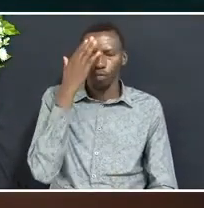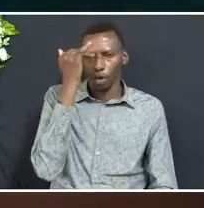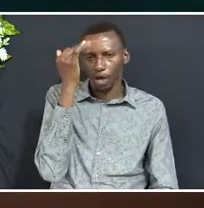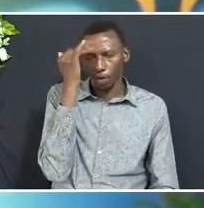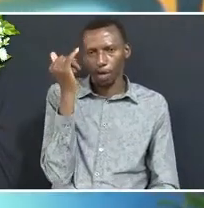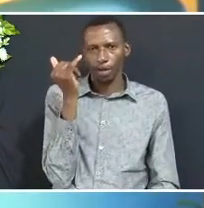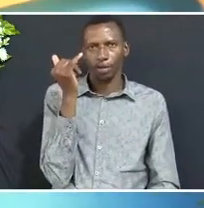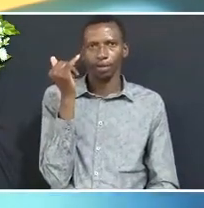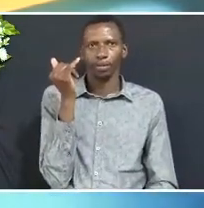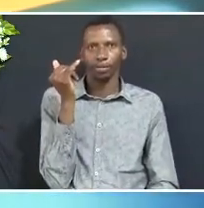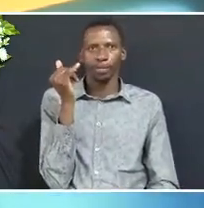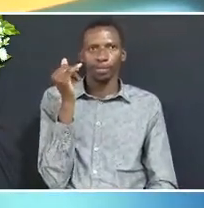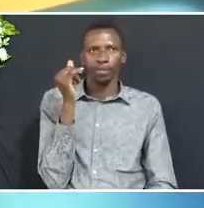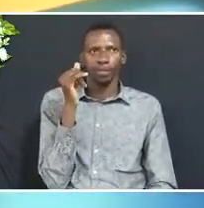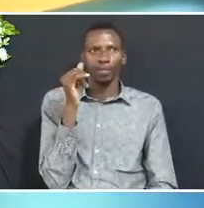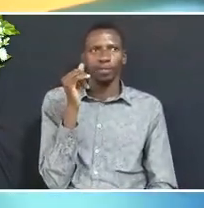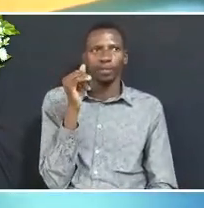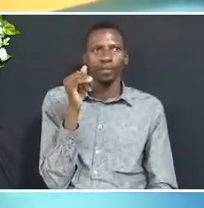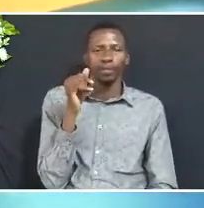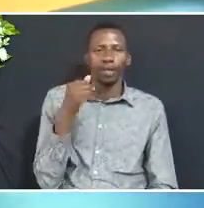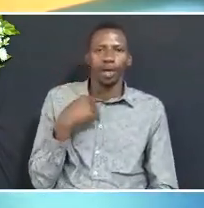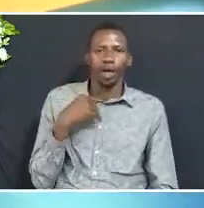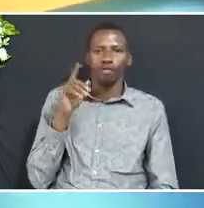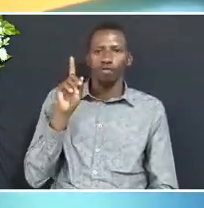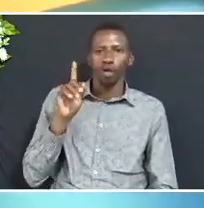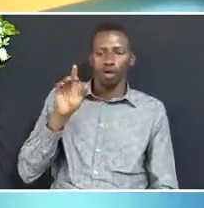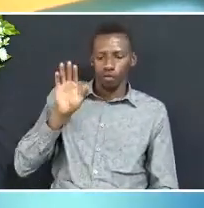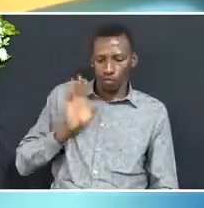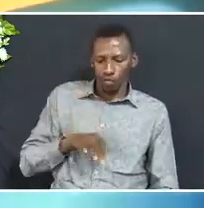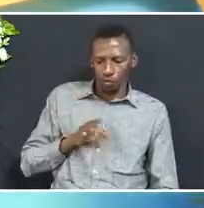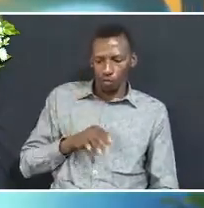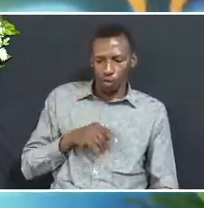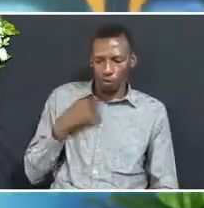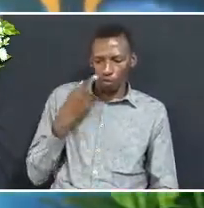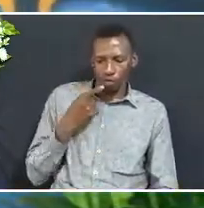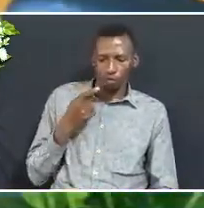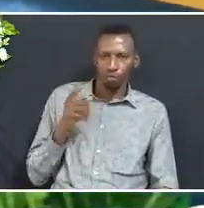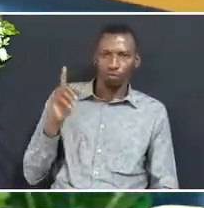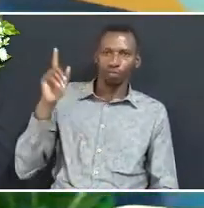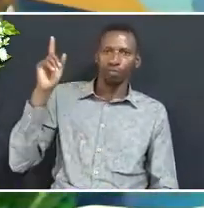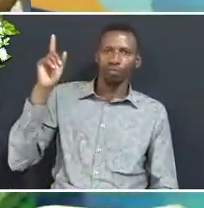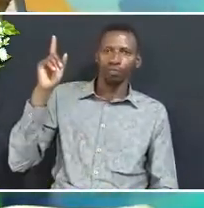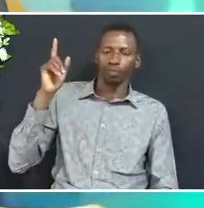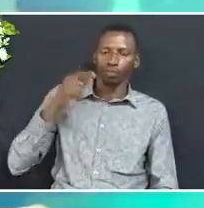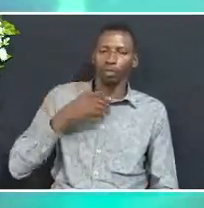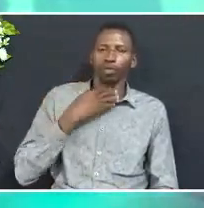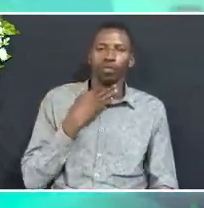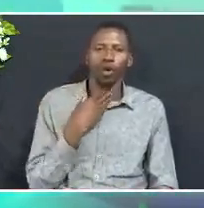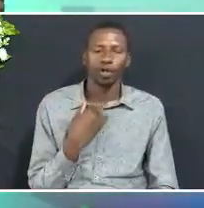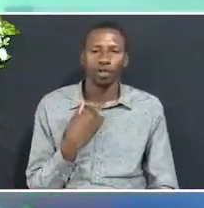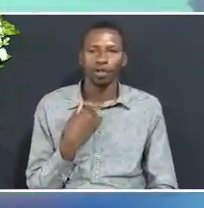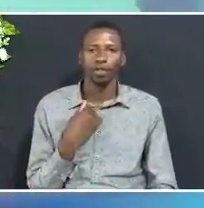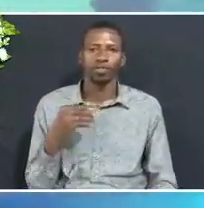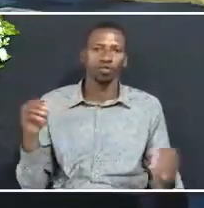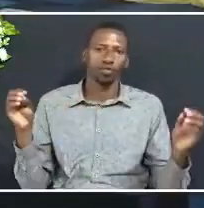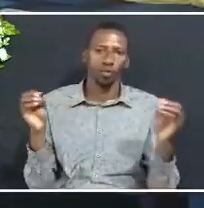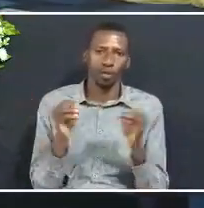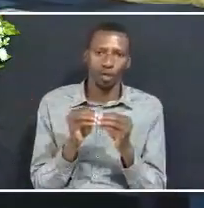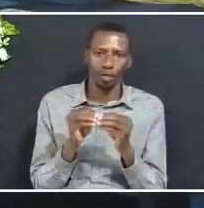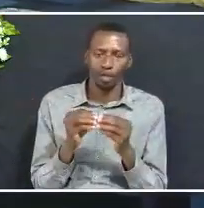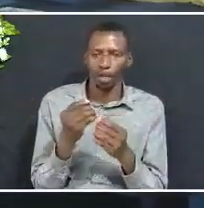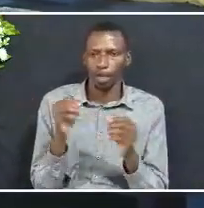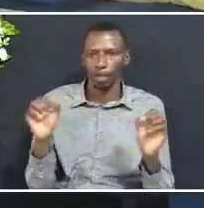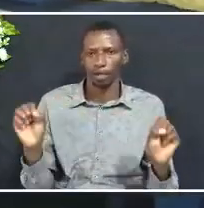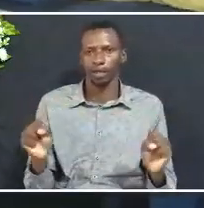he had one woman whom she wanted to meet and